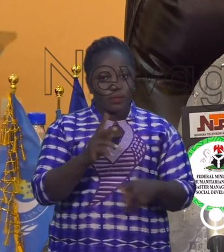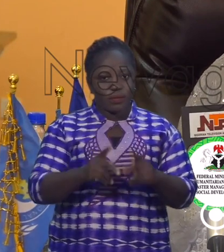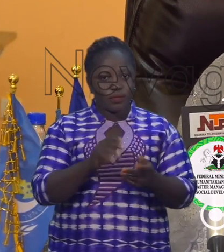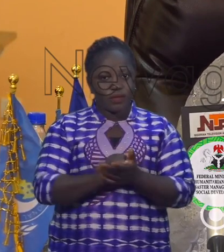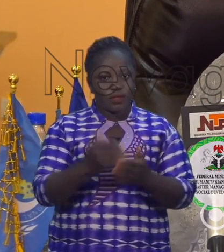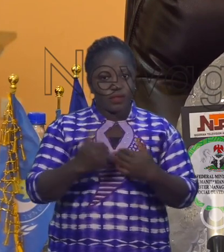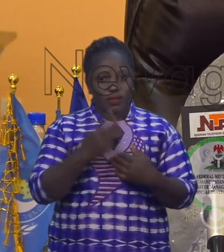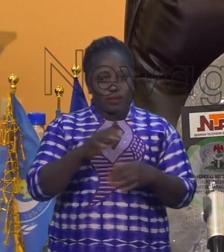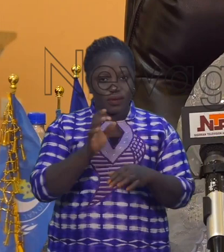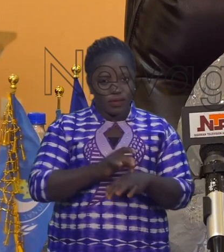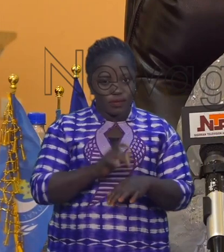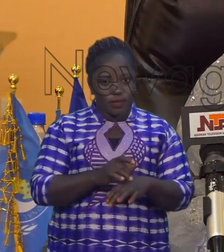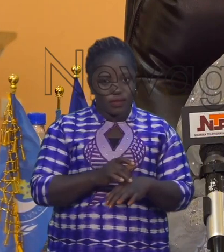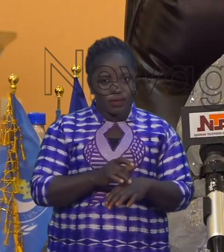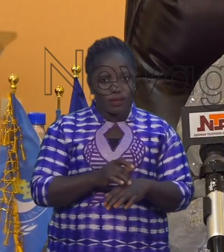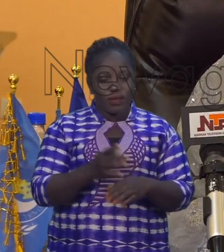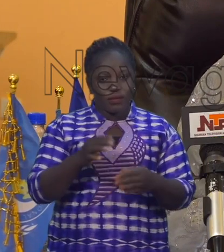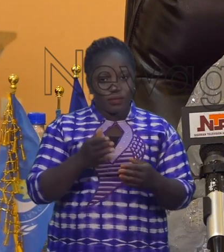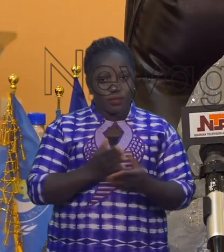disasters, man-made or